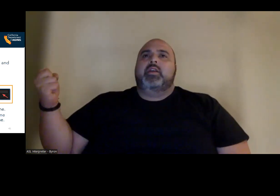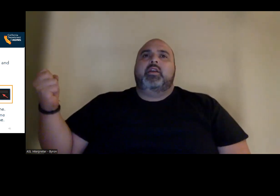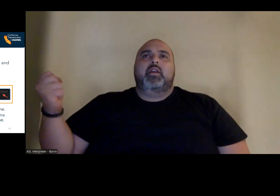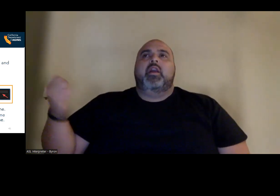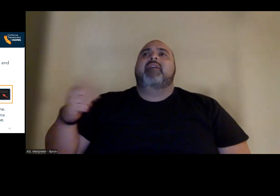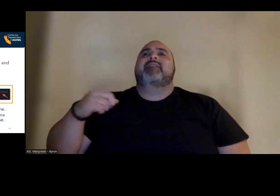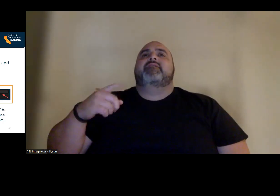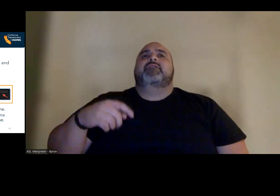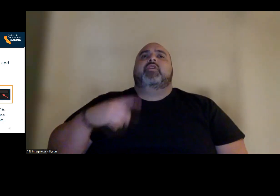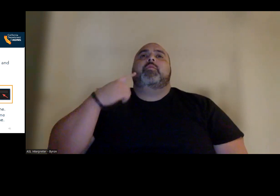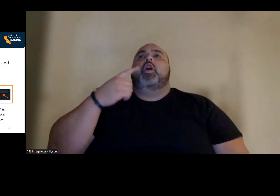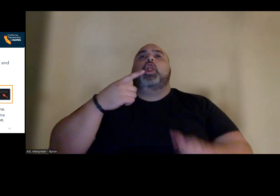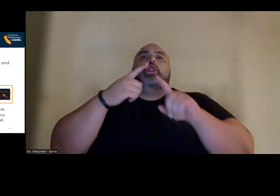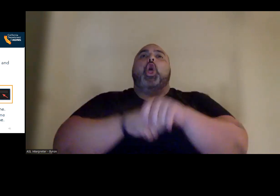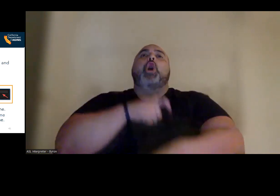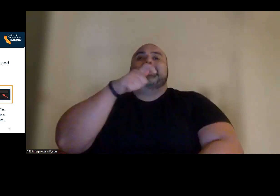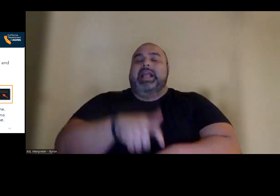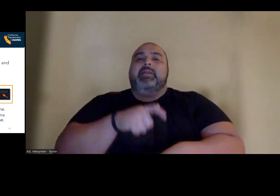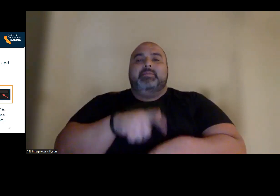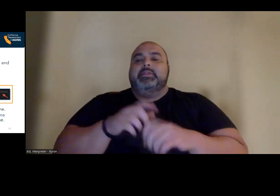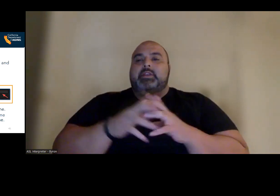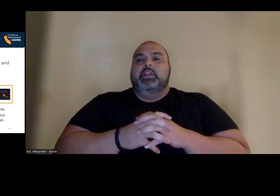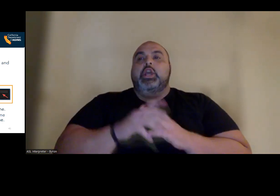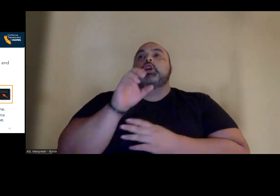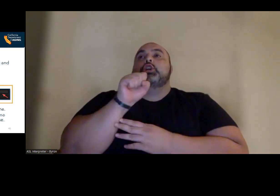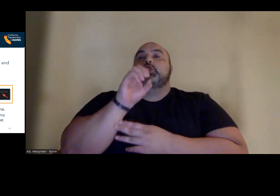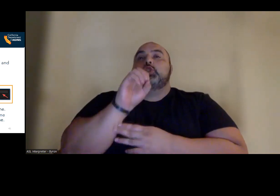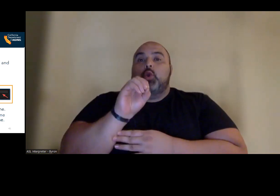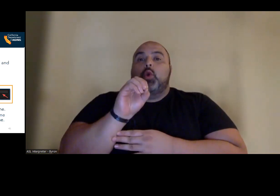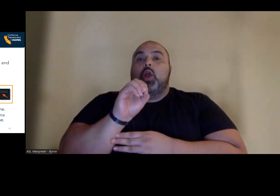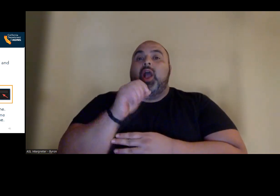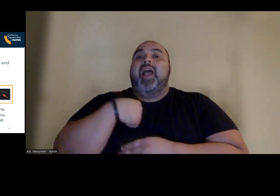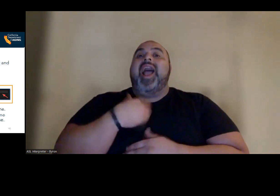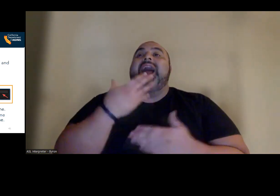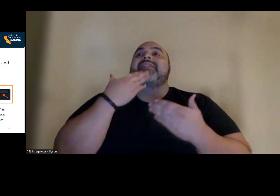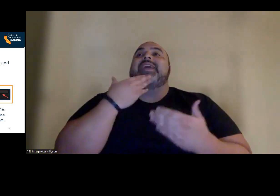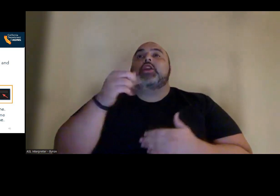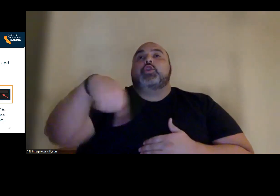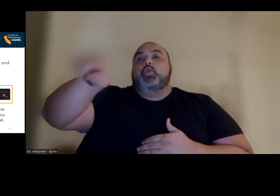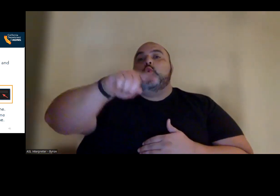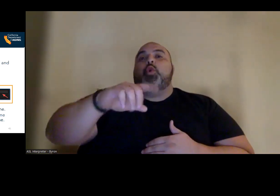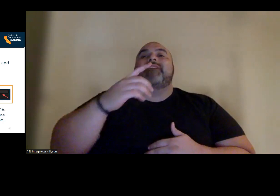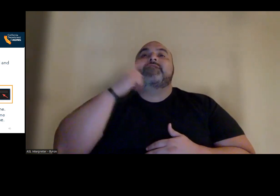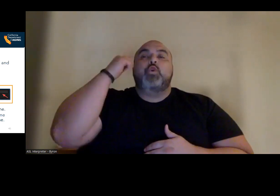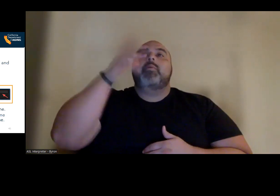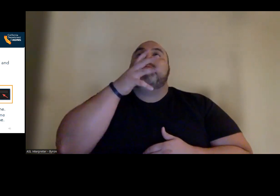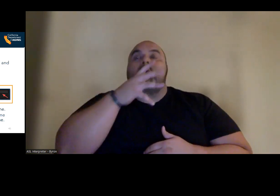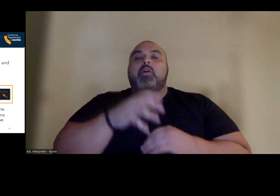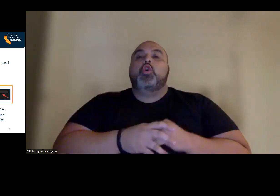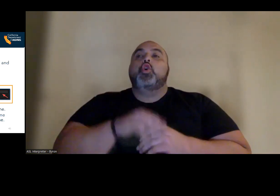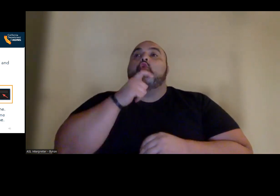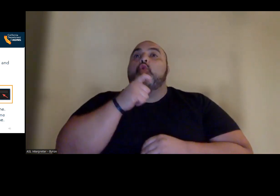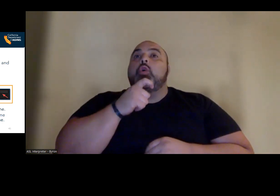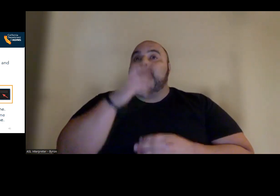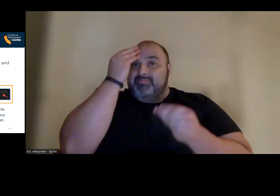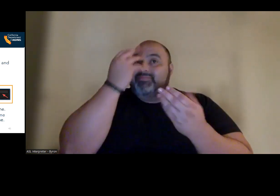long extended periods of time. So I, I beg you for my mom's sake, who by